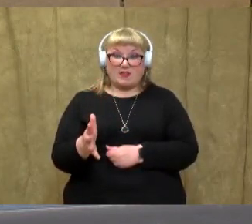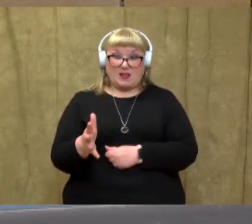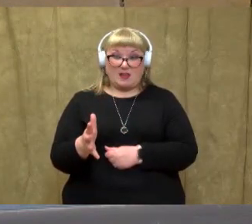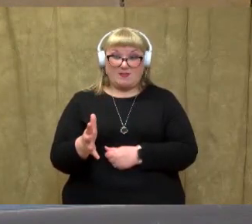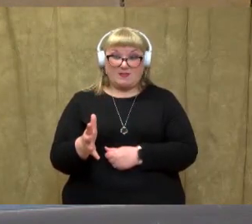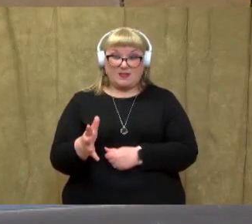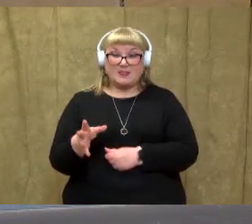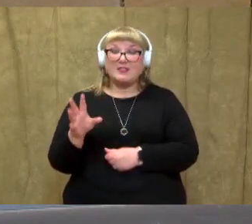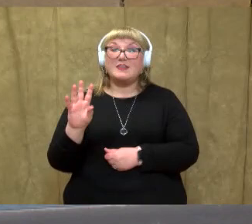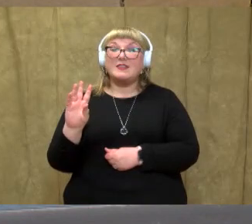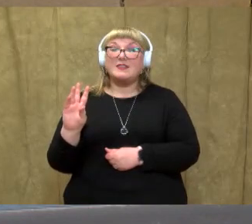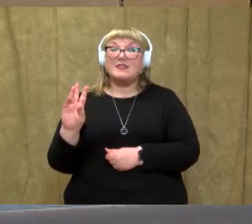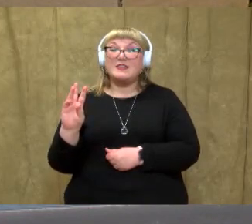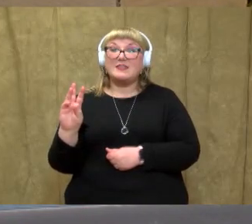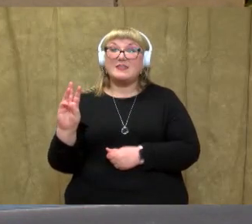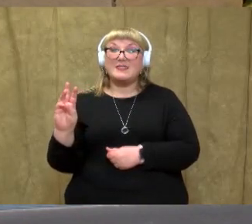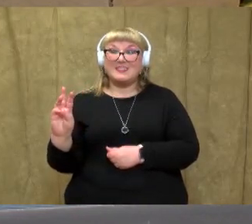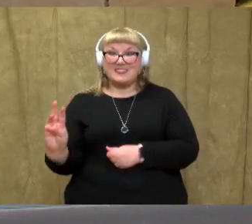5,